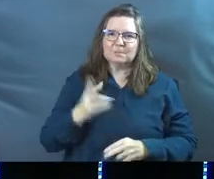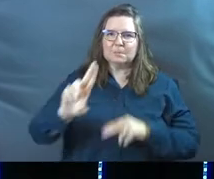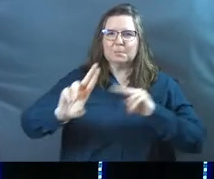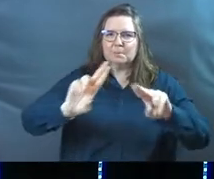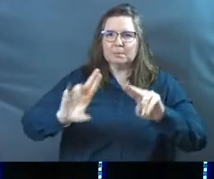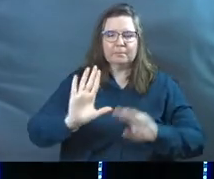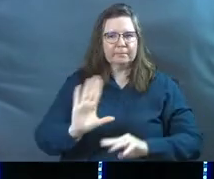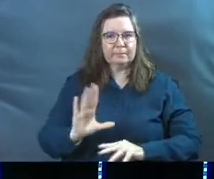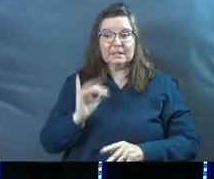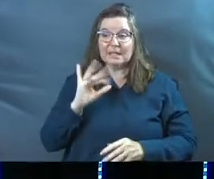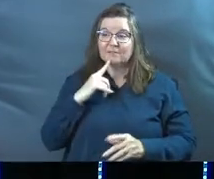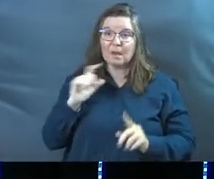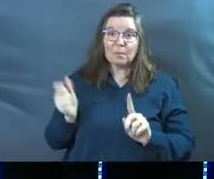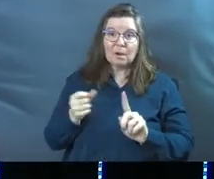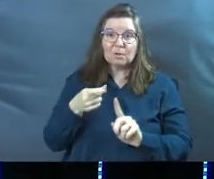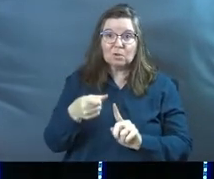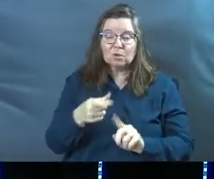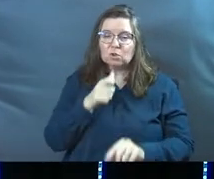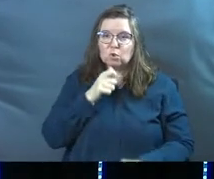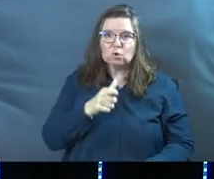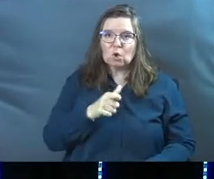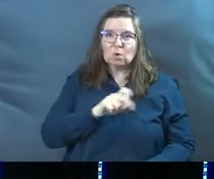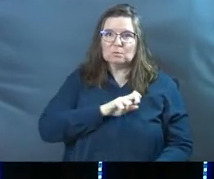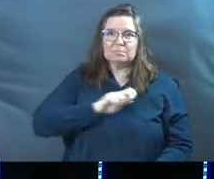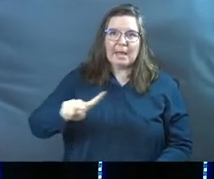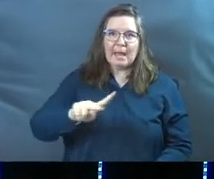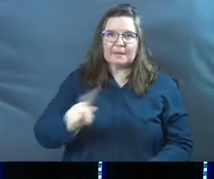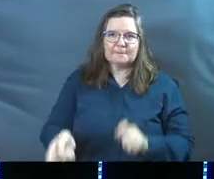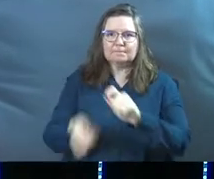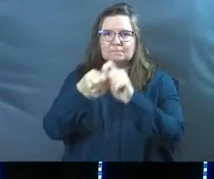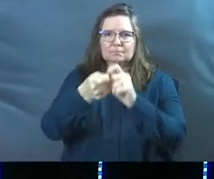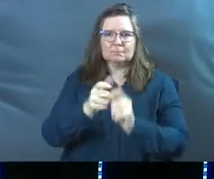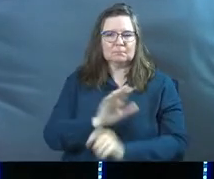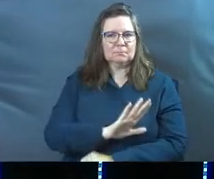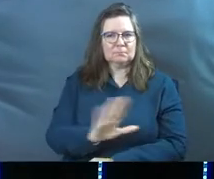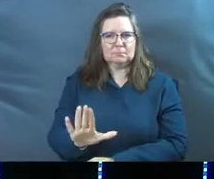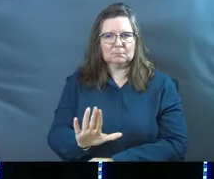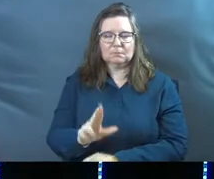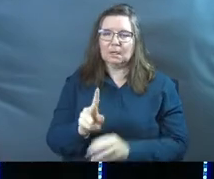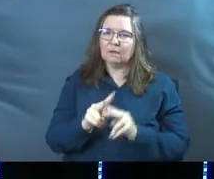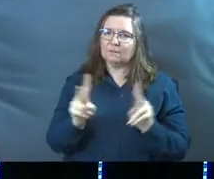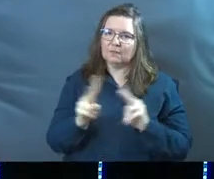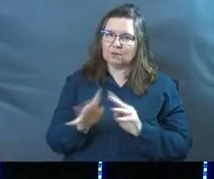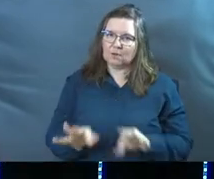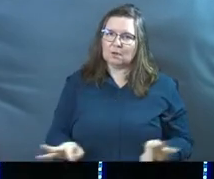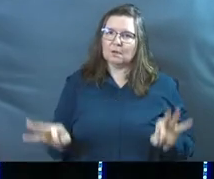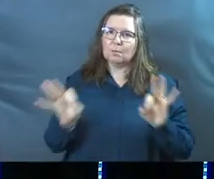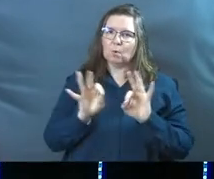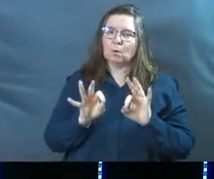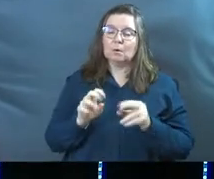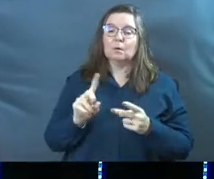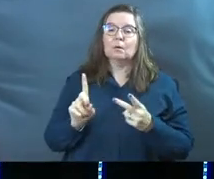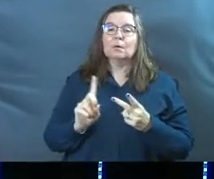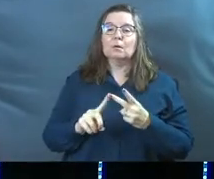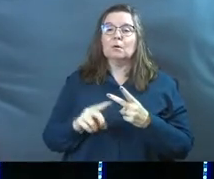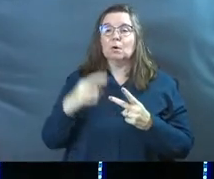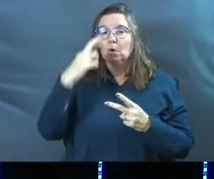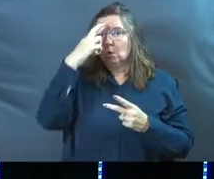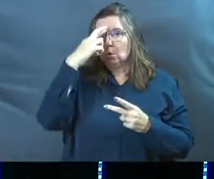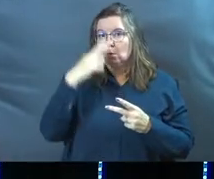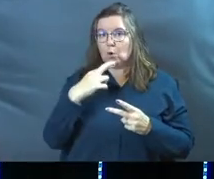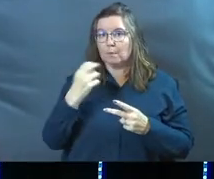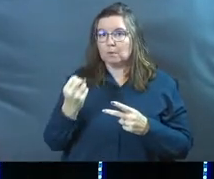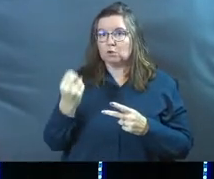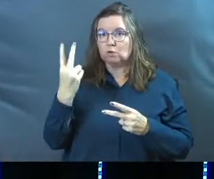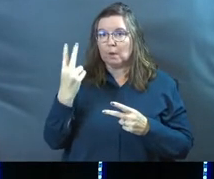comes at you, you don't get to give it right back to them. Very, very important. And then Romans 12, verse 19